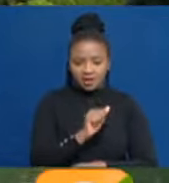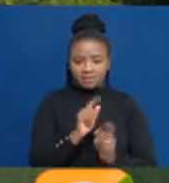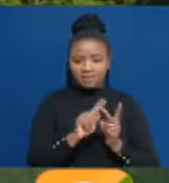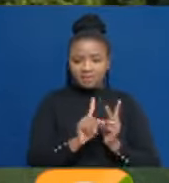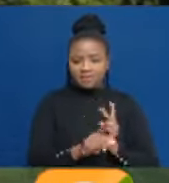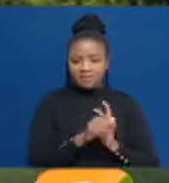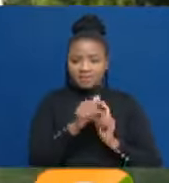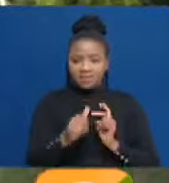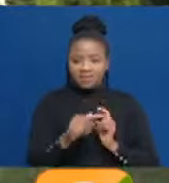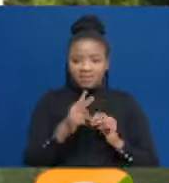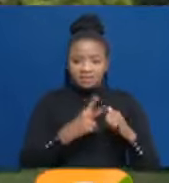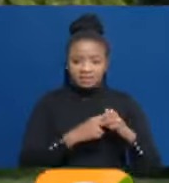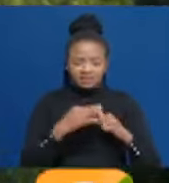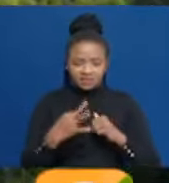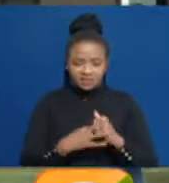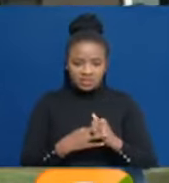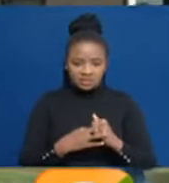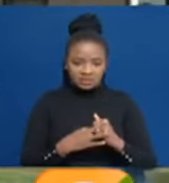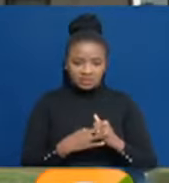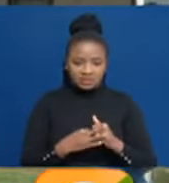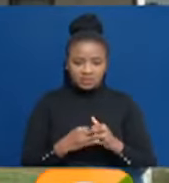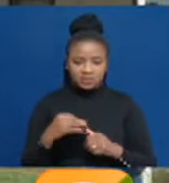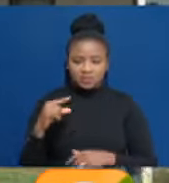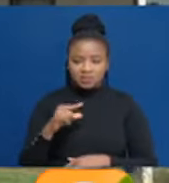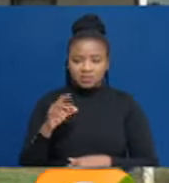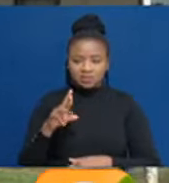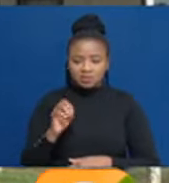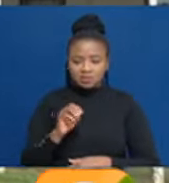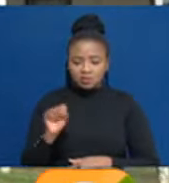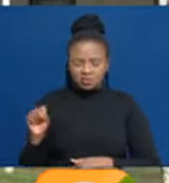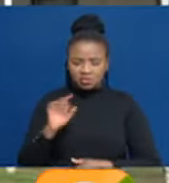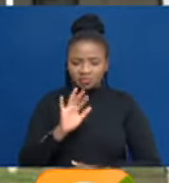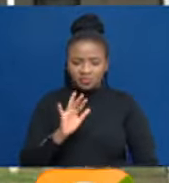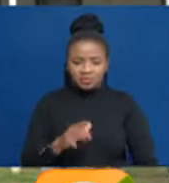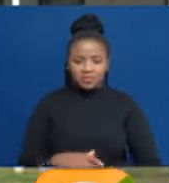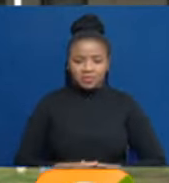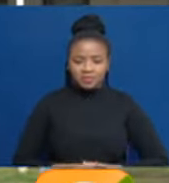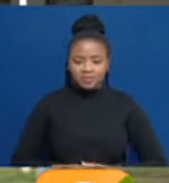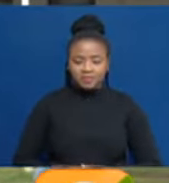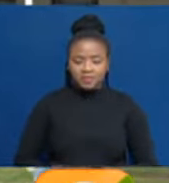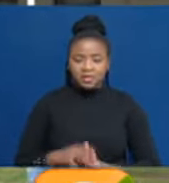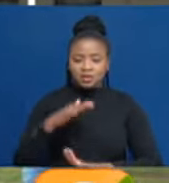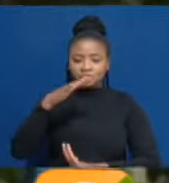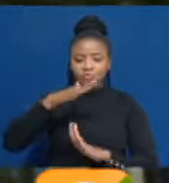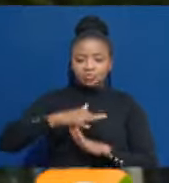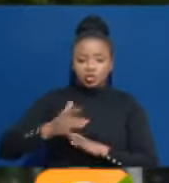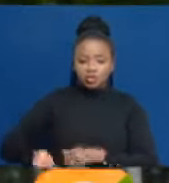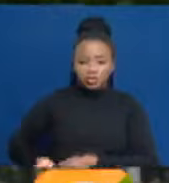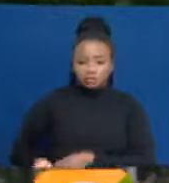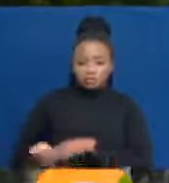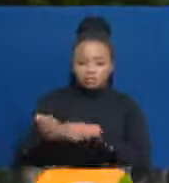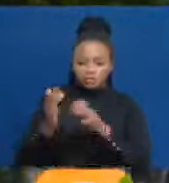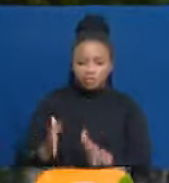with a score of 78 gross claimed the bragging rights among the juniors. The top golfers qualified